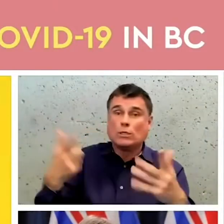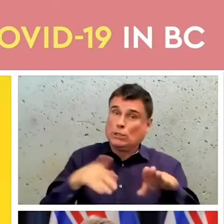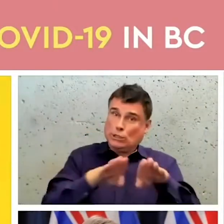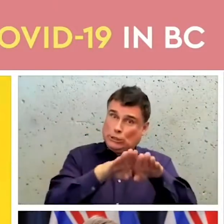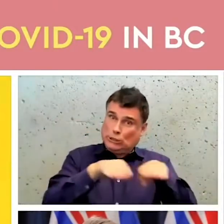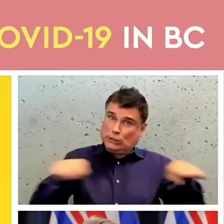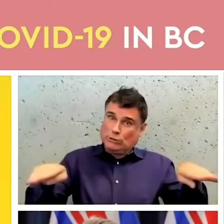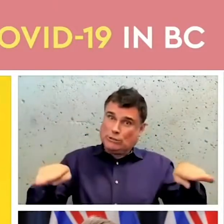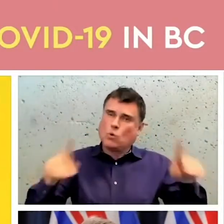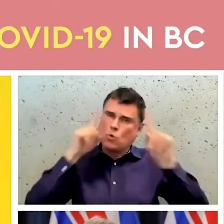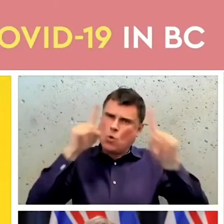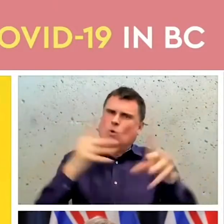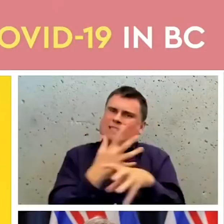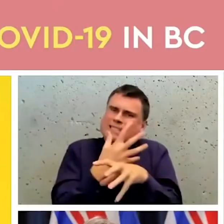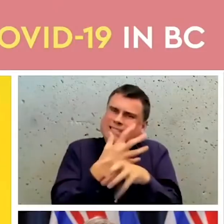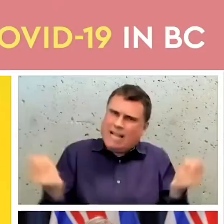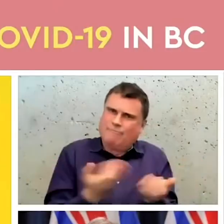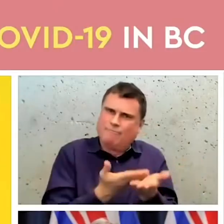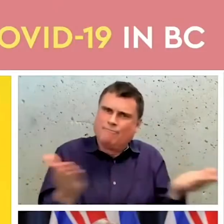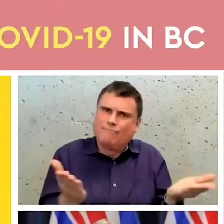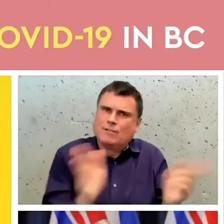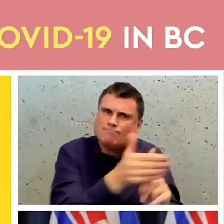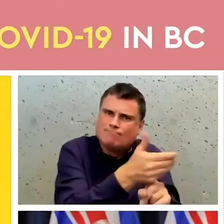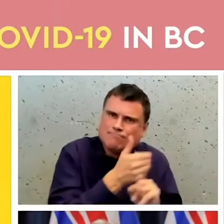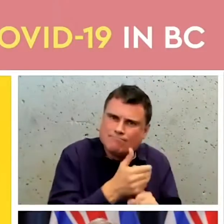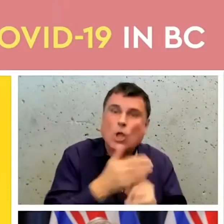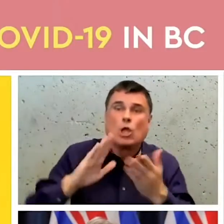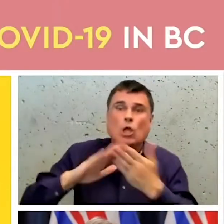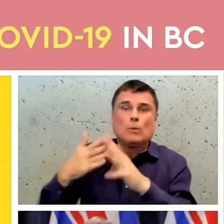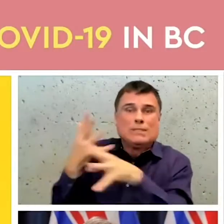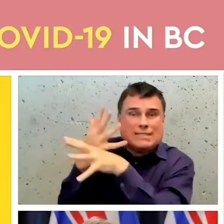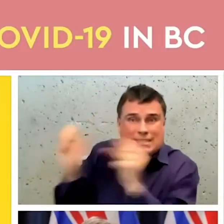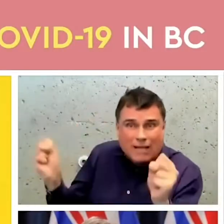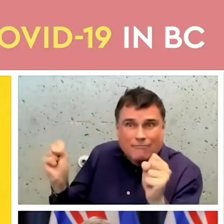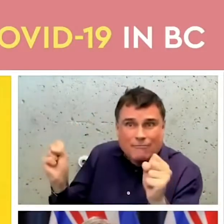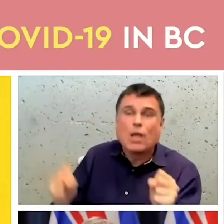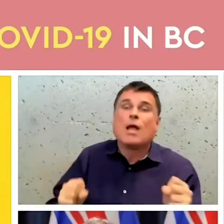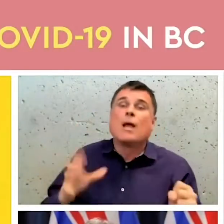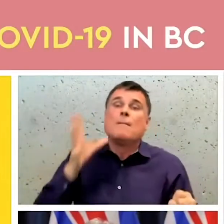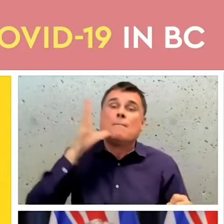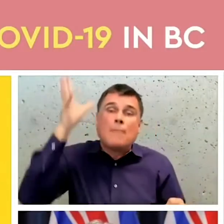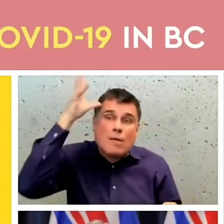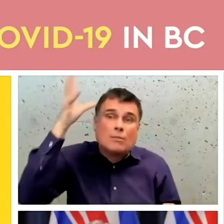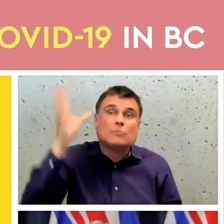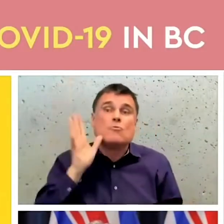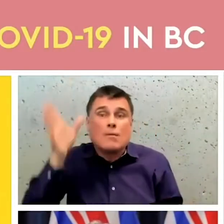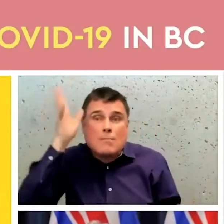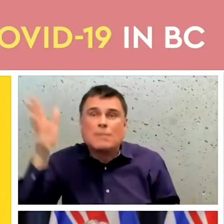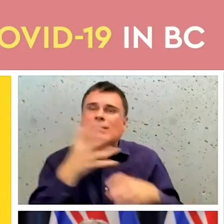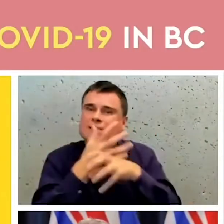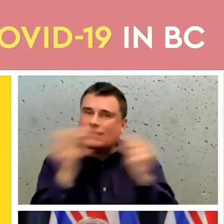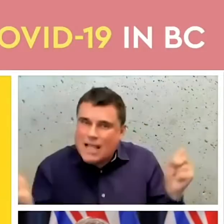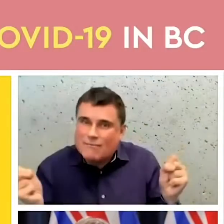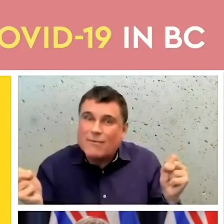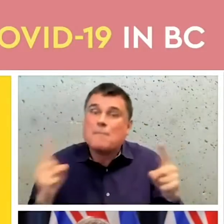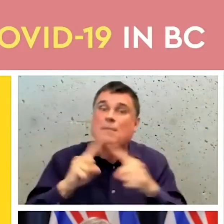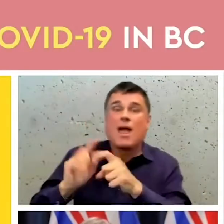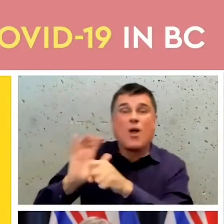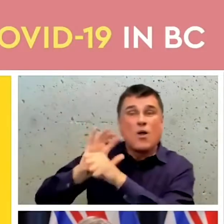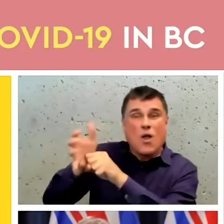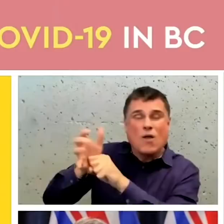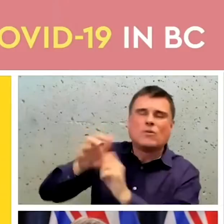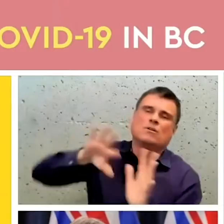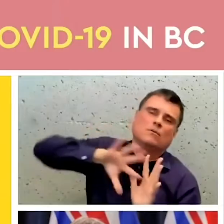safe. And we want to get back to our lives and put COVID, as a pandemic behind us. And so we really want